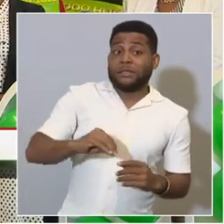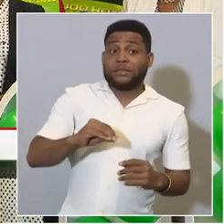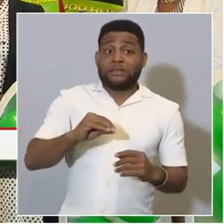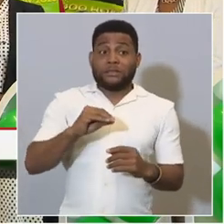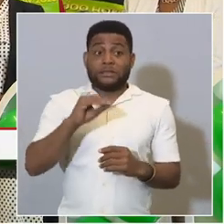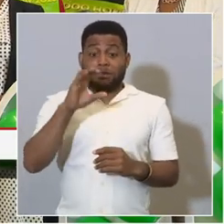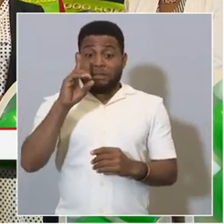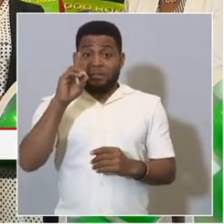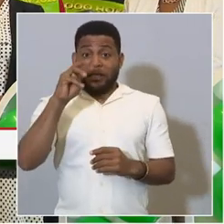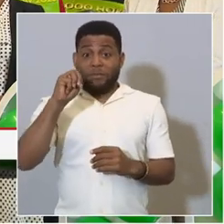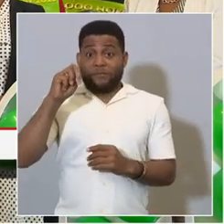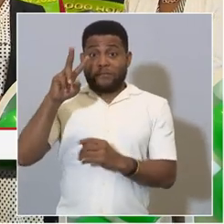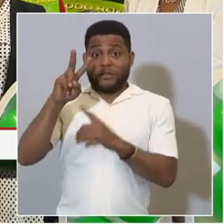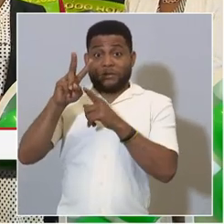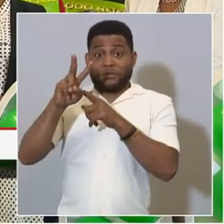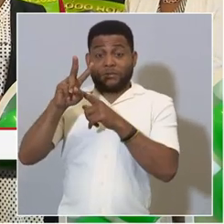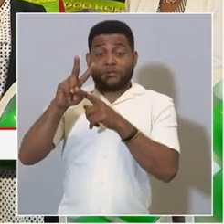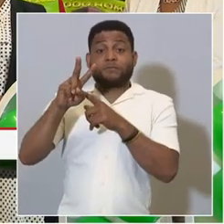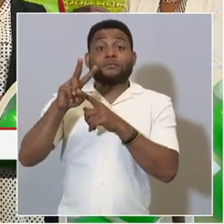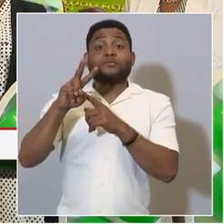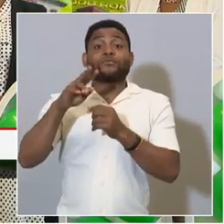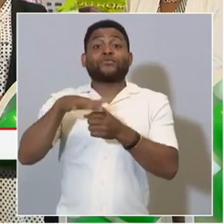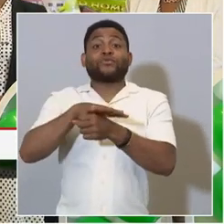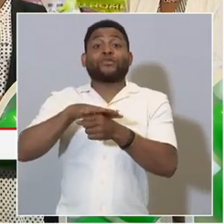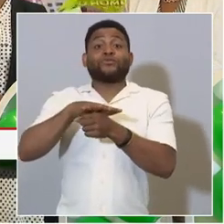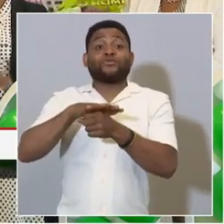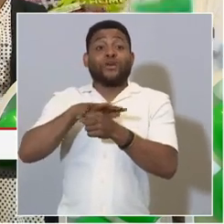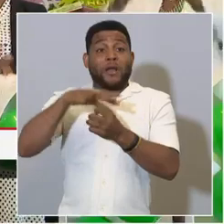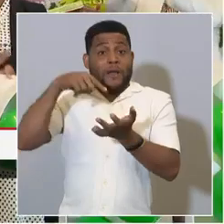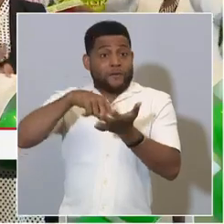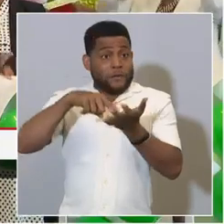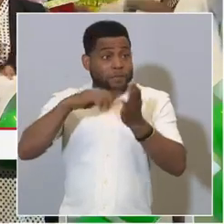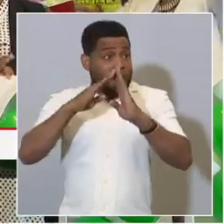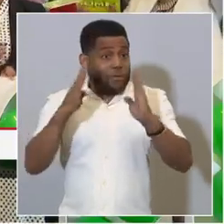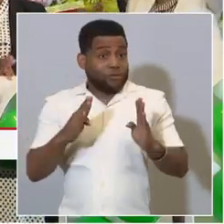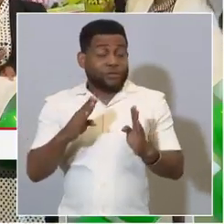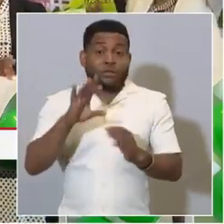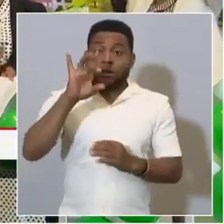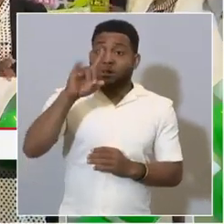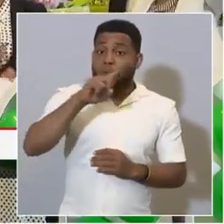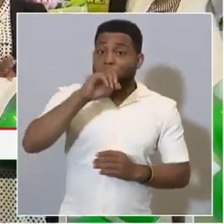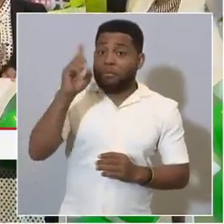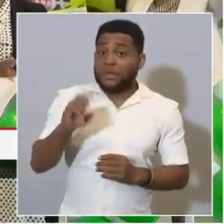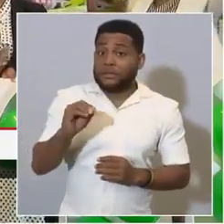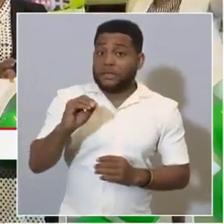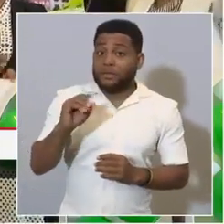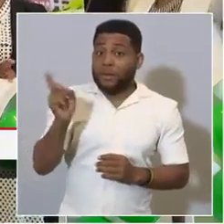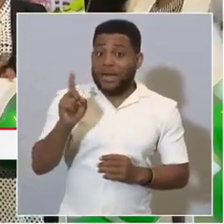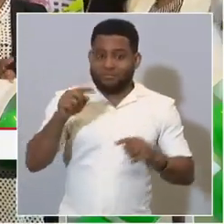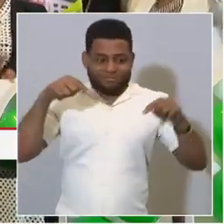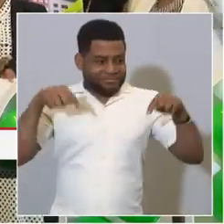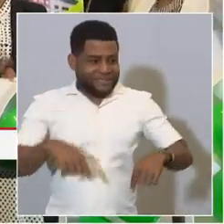of Columbia, and I think that's worth another round of applause because of the focus that this city has had,